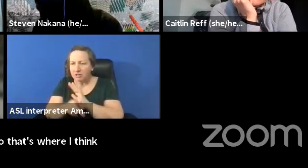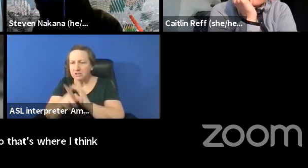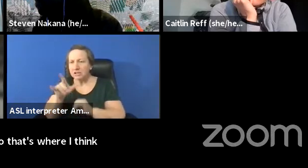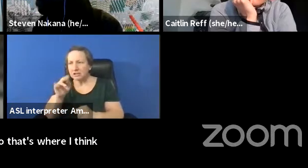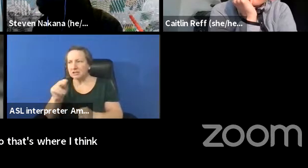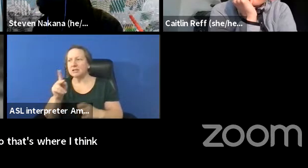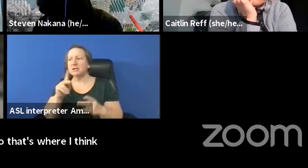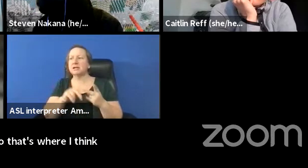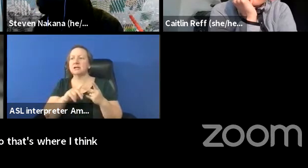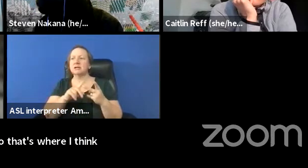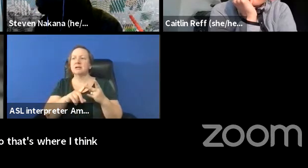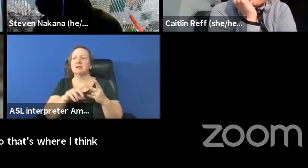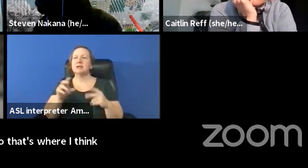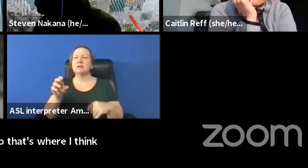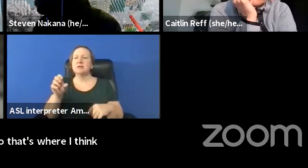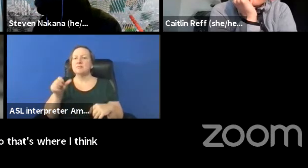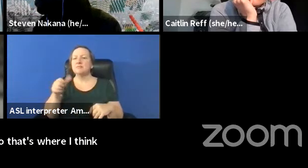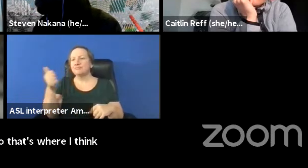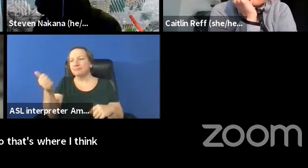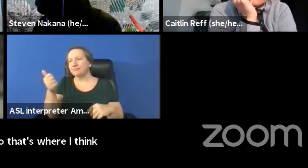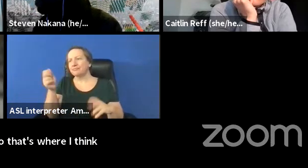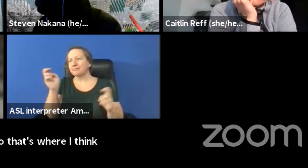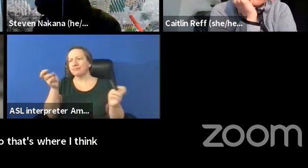about other